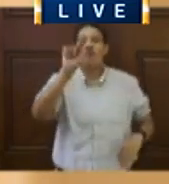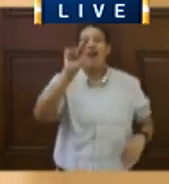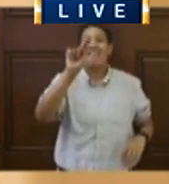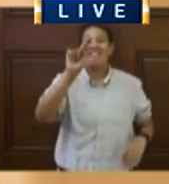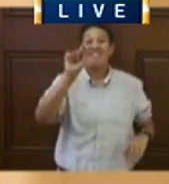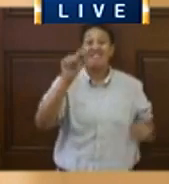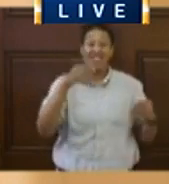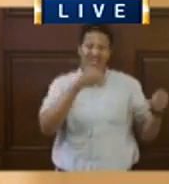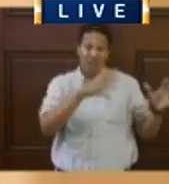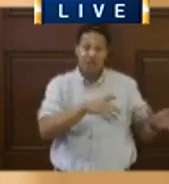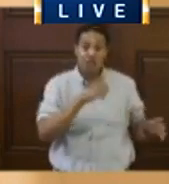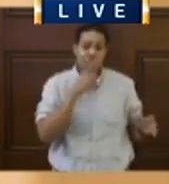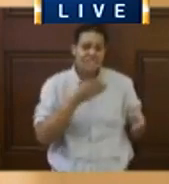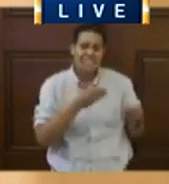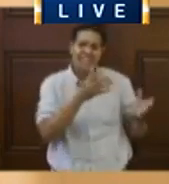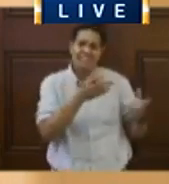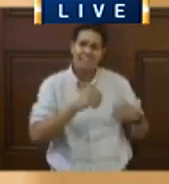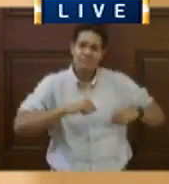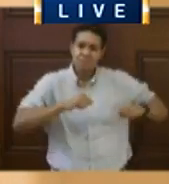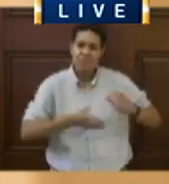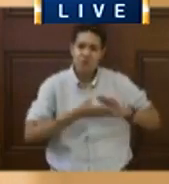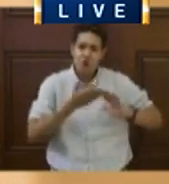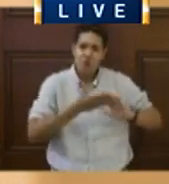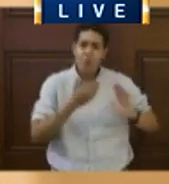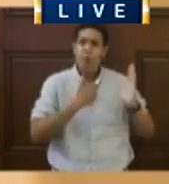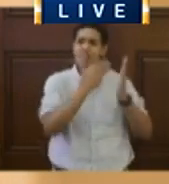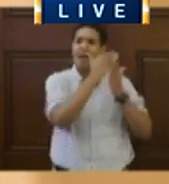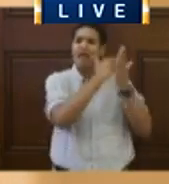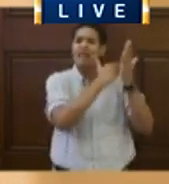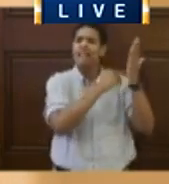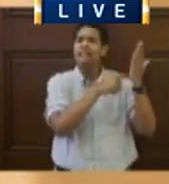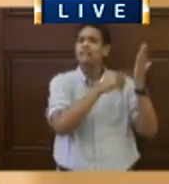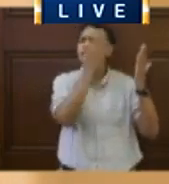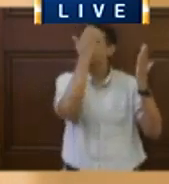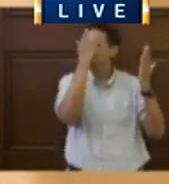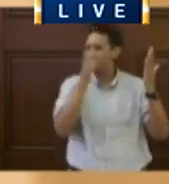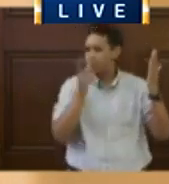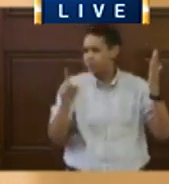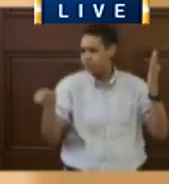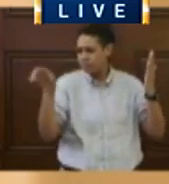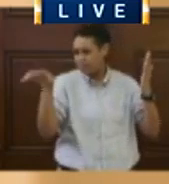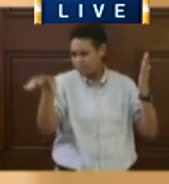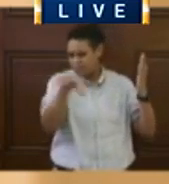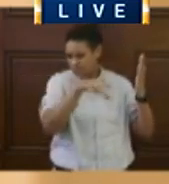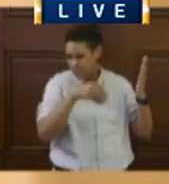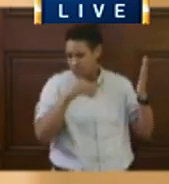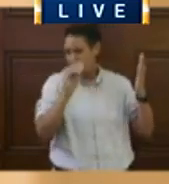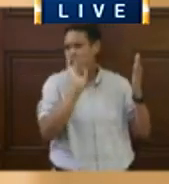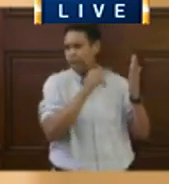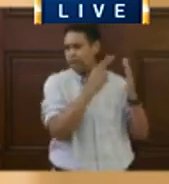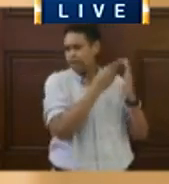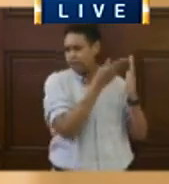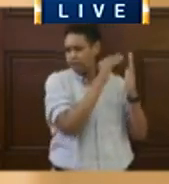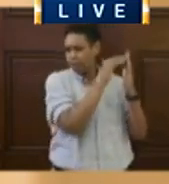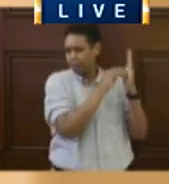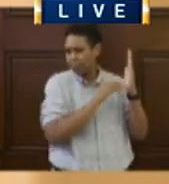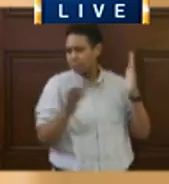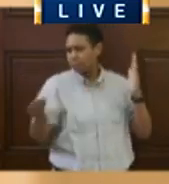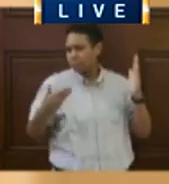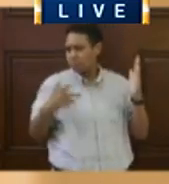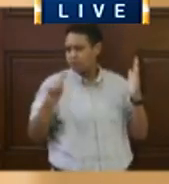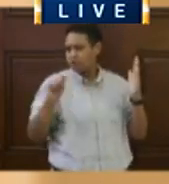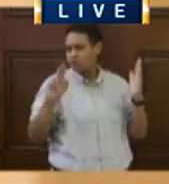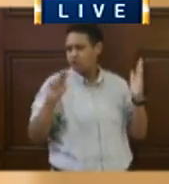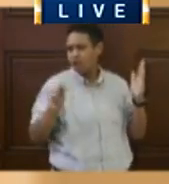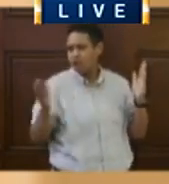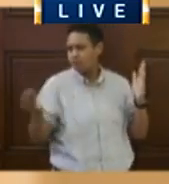operate. We'll have that list as a control list. Persons will be invited to apply. They'll have to provide their TRN. They'll have to